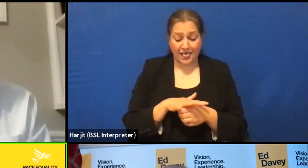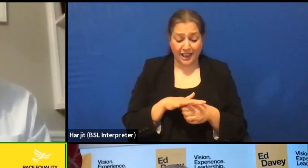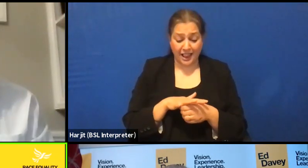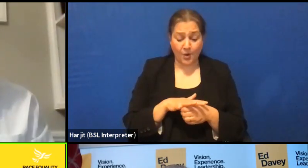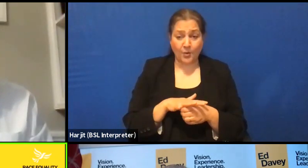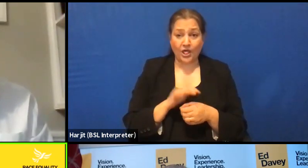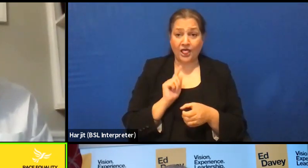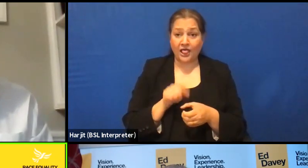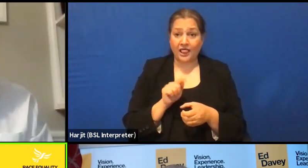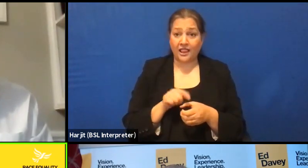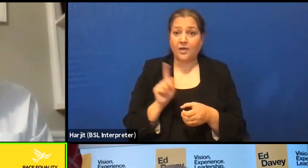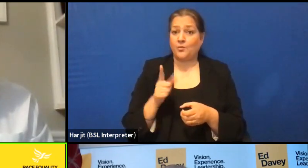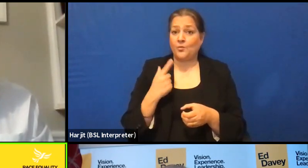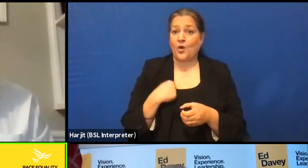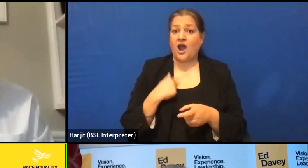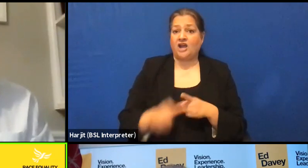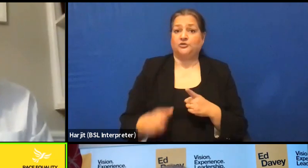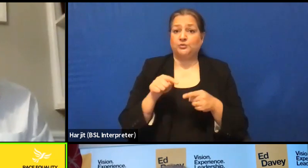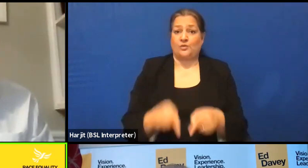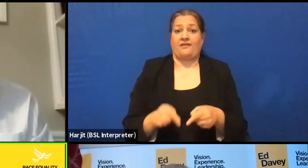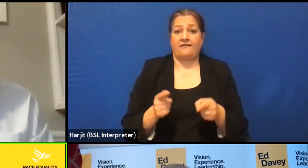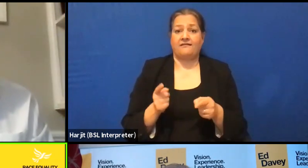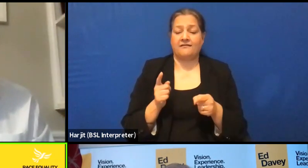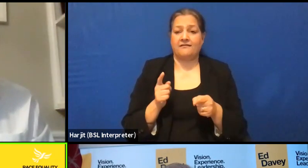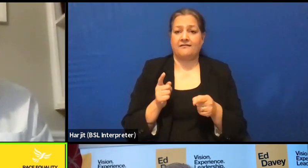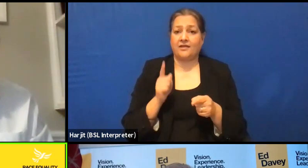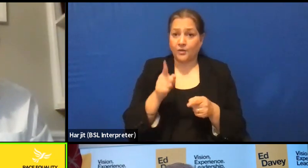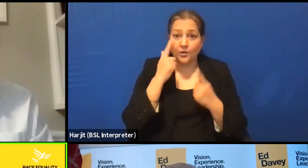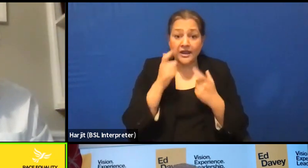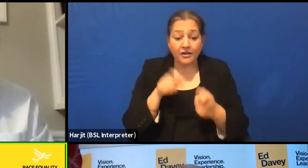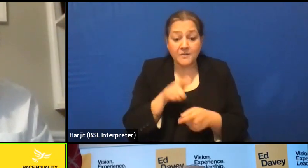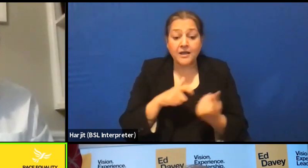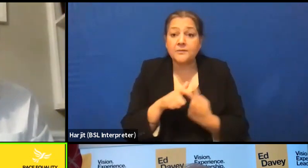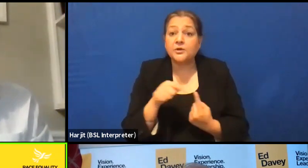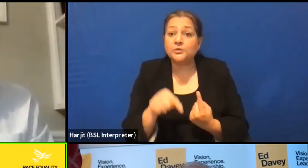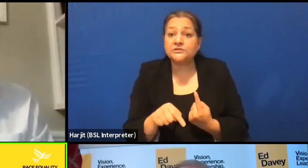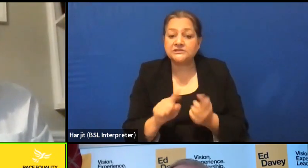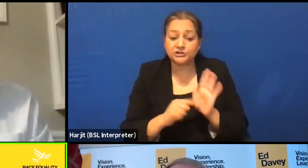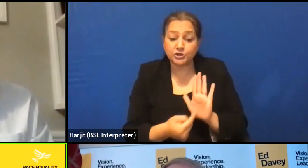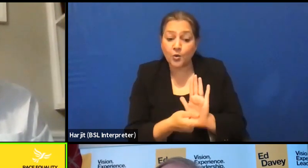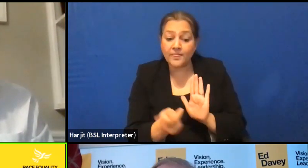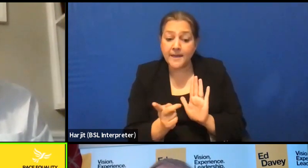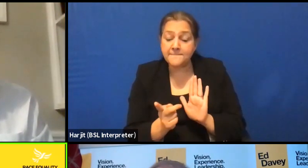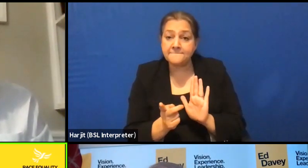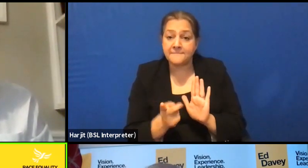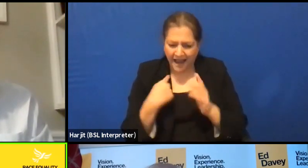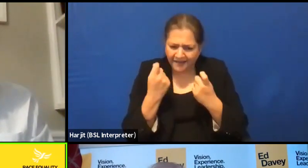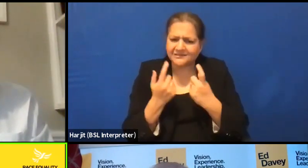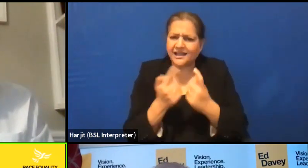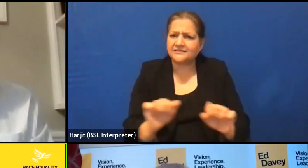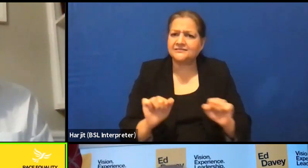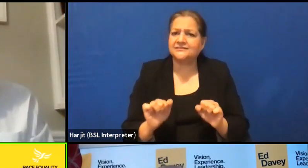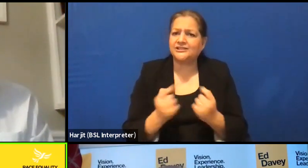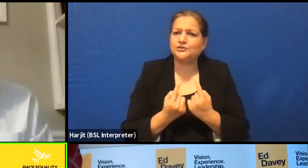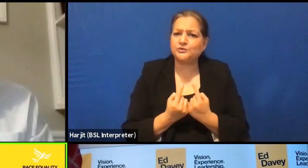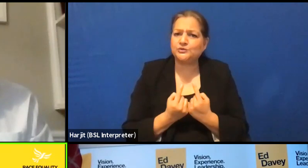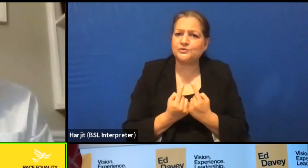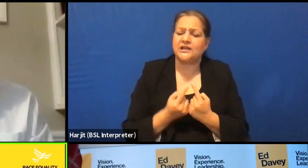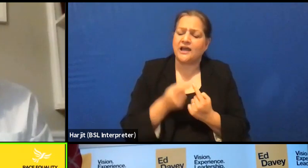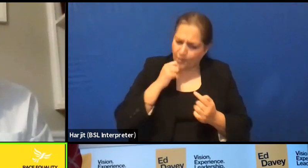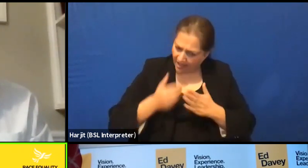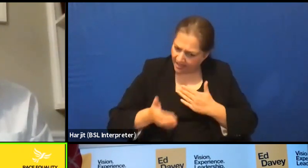does. If you care about a community and you show them that you understand their issues and that you will get things done